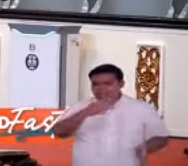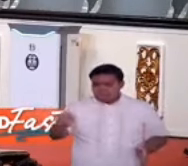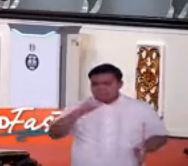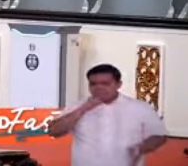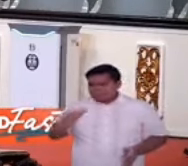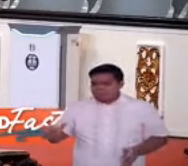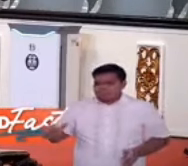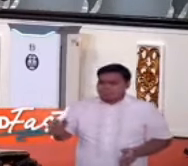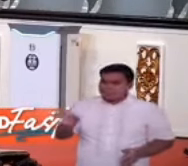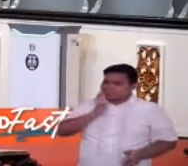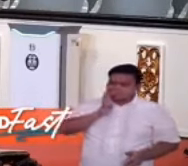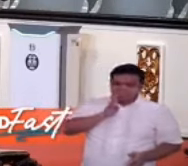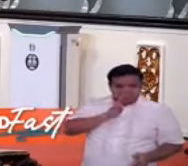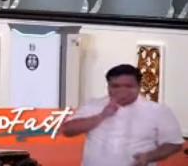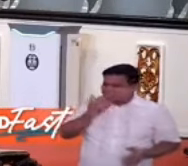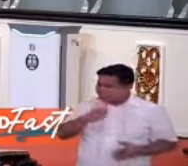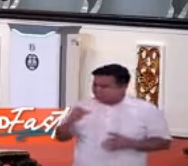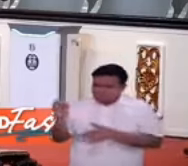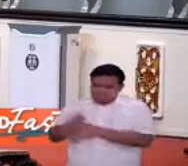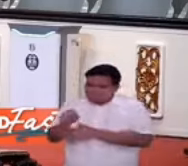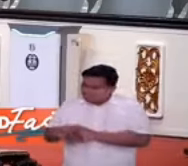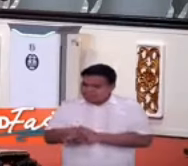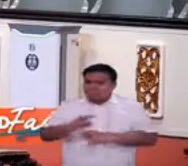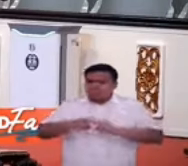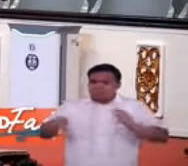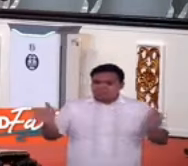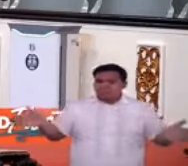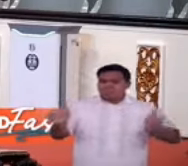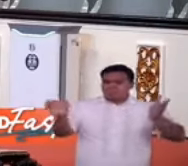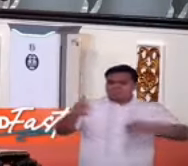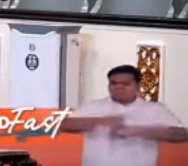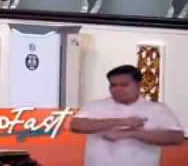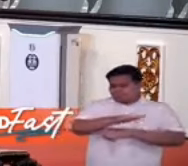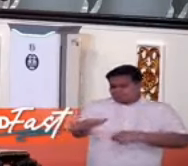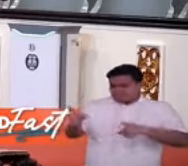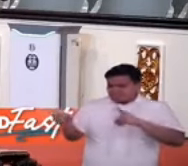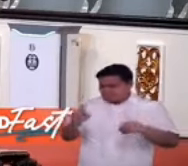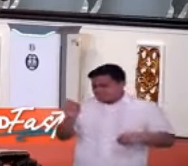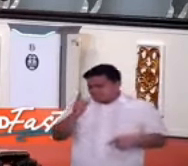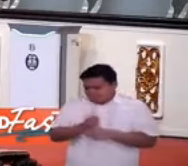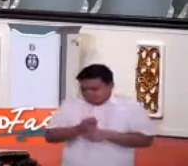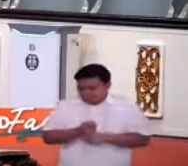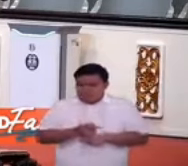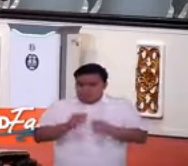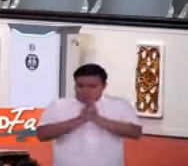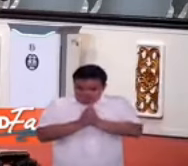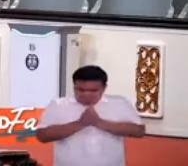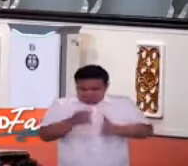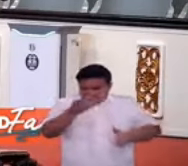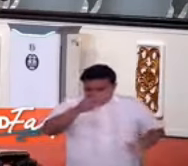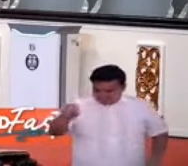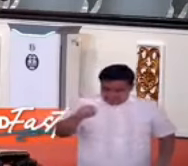talk about them or against them, but rather to encourage them to do what is right and to pray for